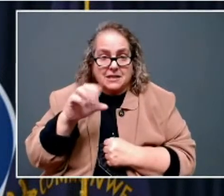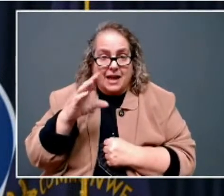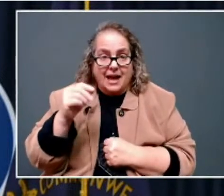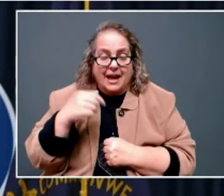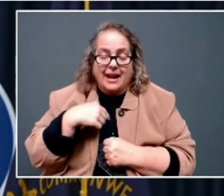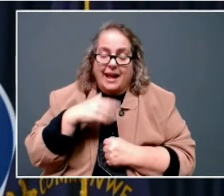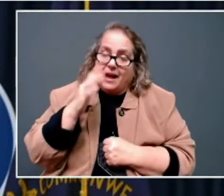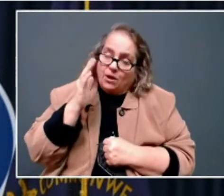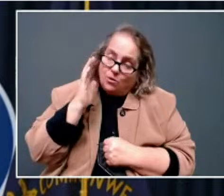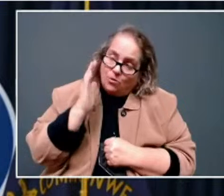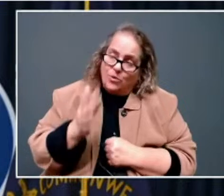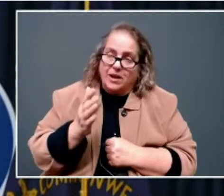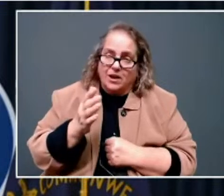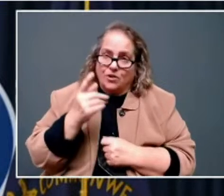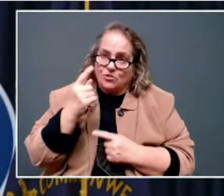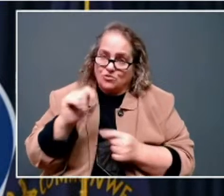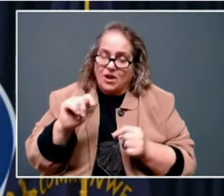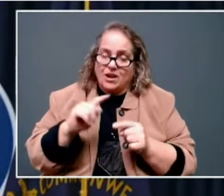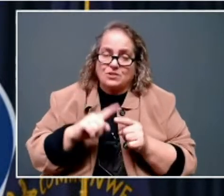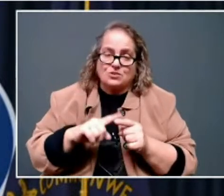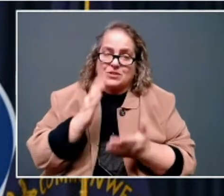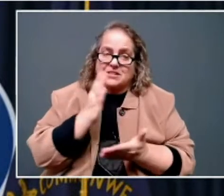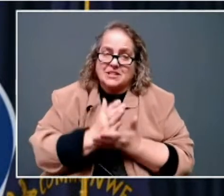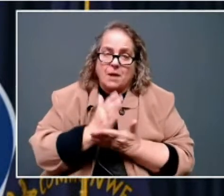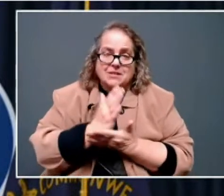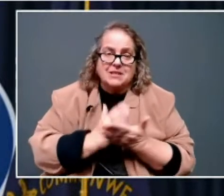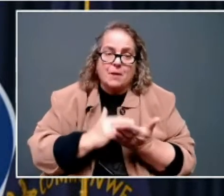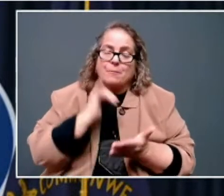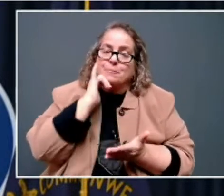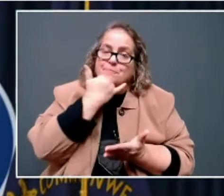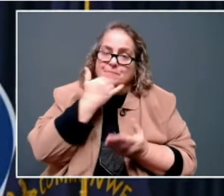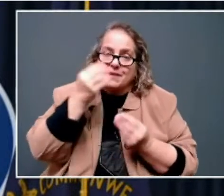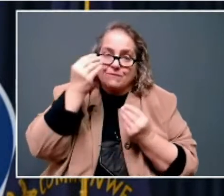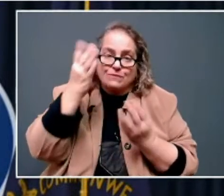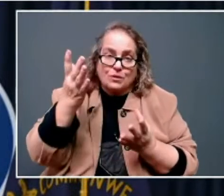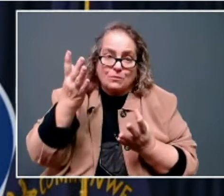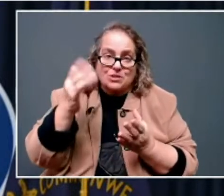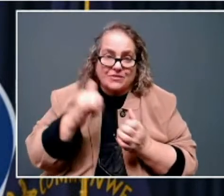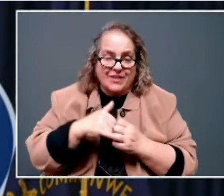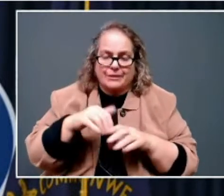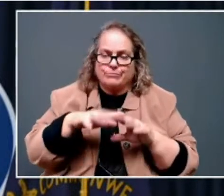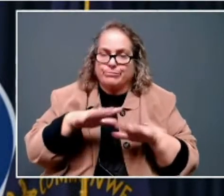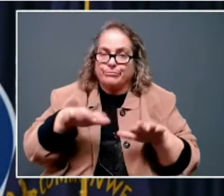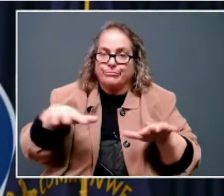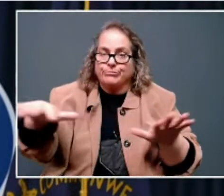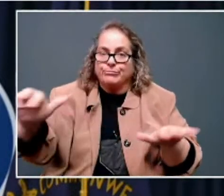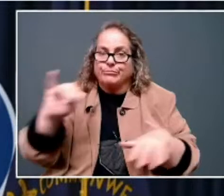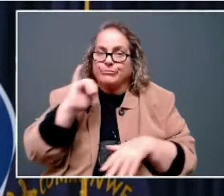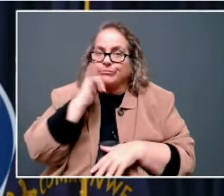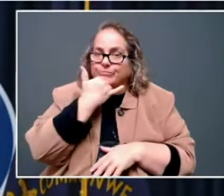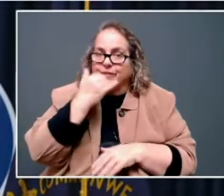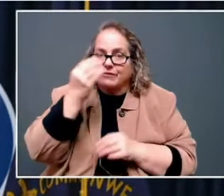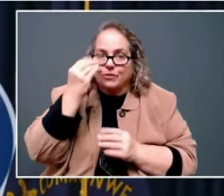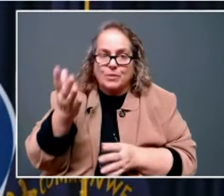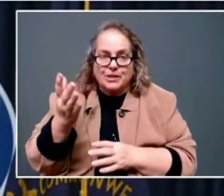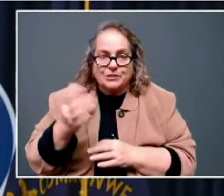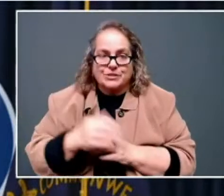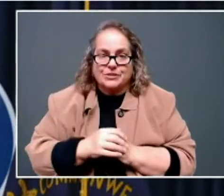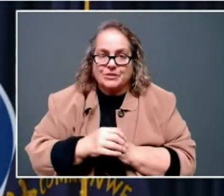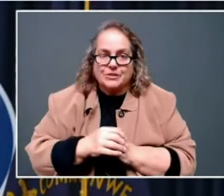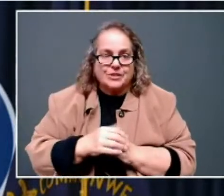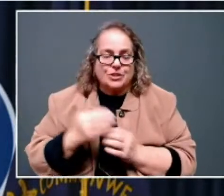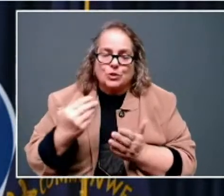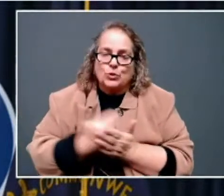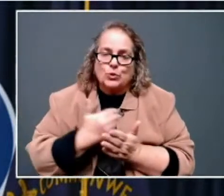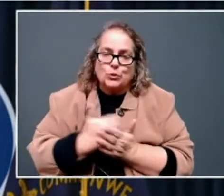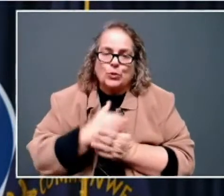some misinformation on a different topic that is out there that is unfortunately just a new lie on social